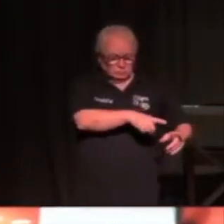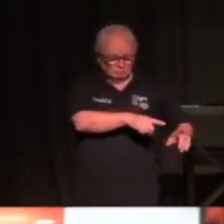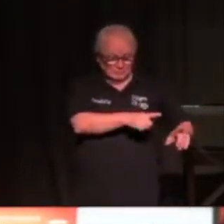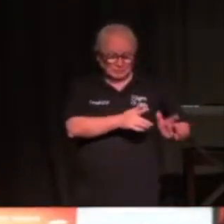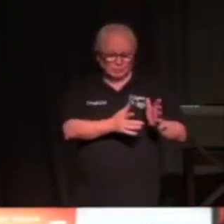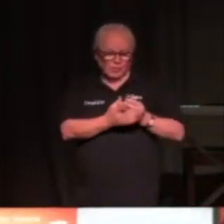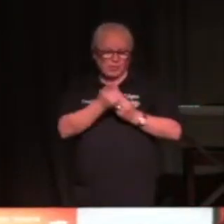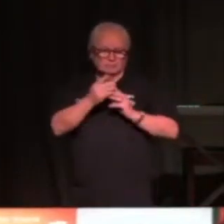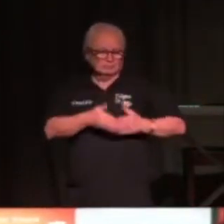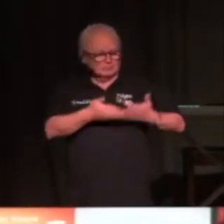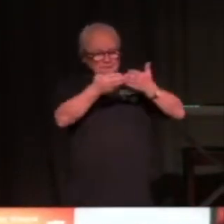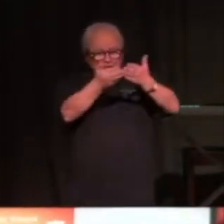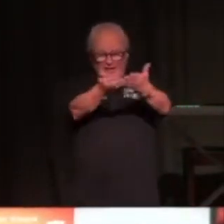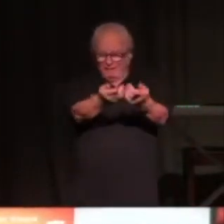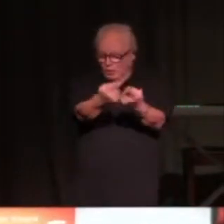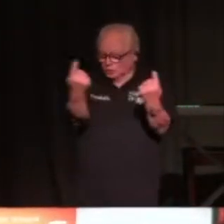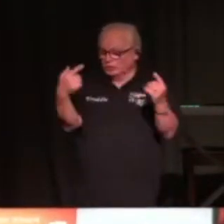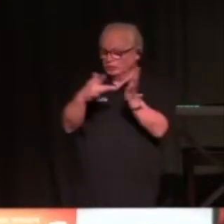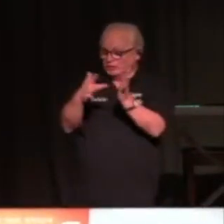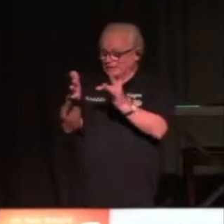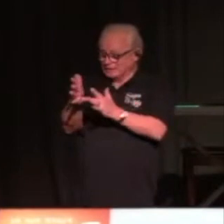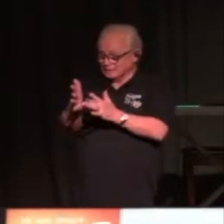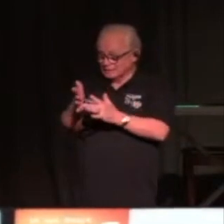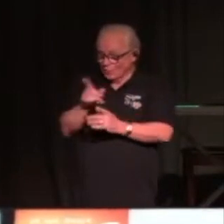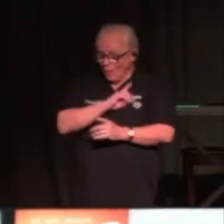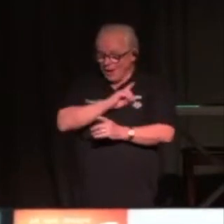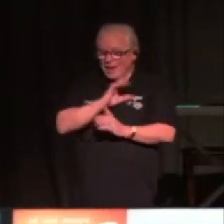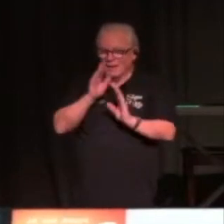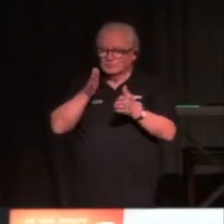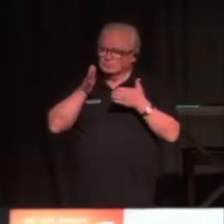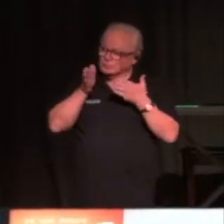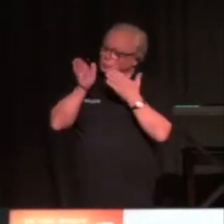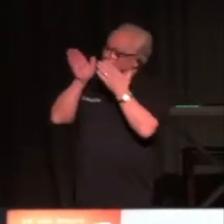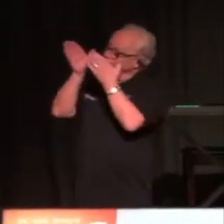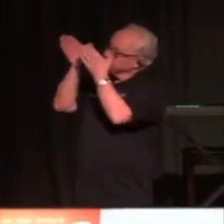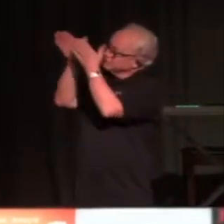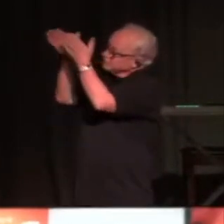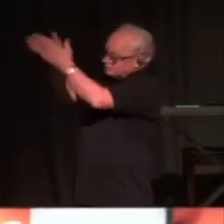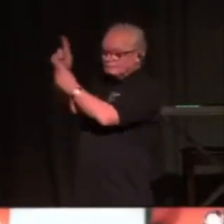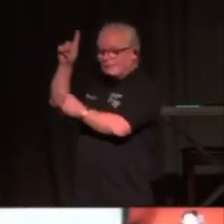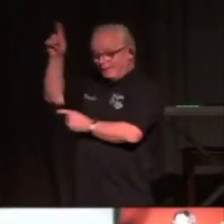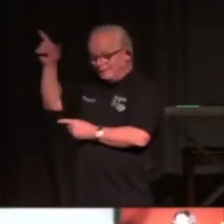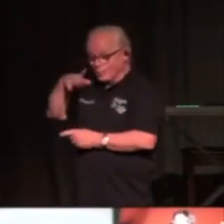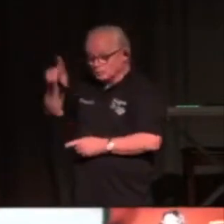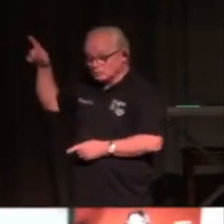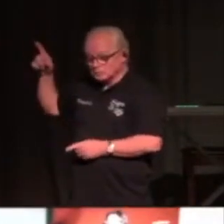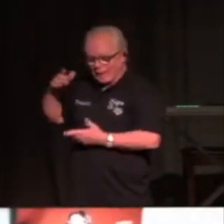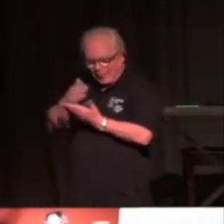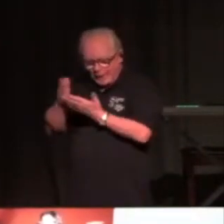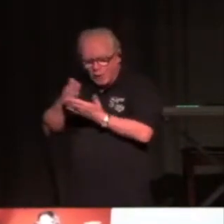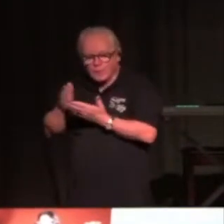But he's wanting rid of it, because there's no future in it for you. And it'll destroy your life. And so he's wanting it out and he's wanting it clear. But